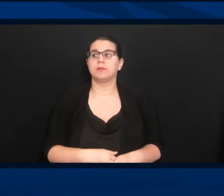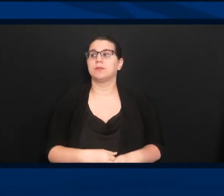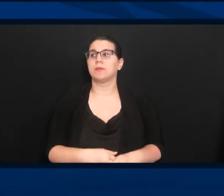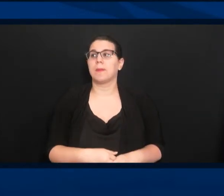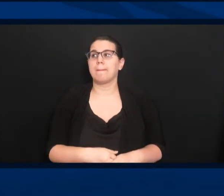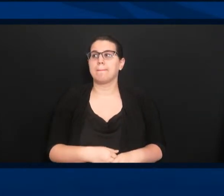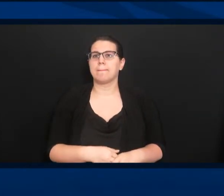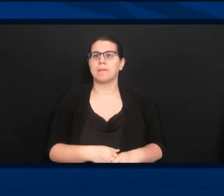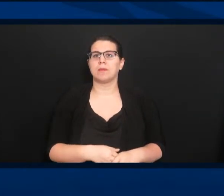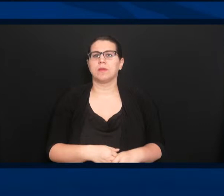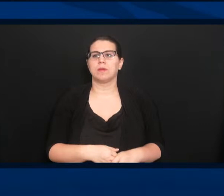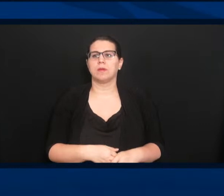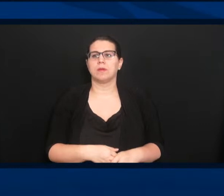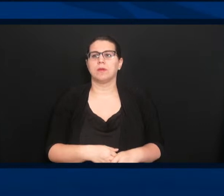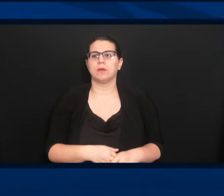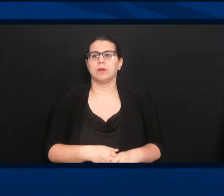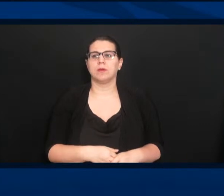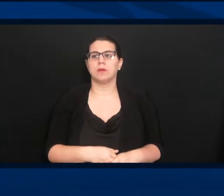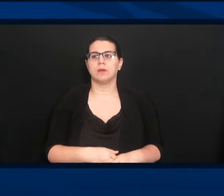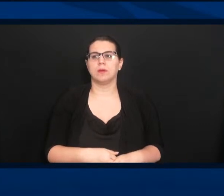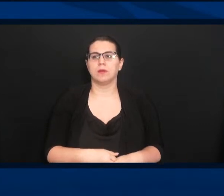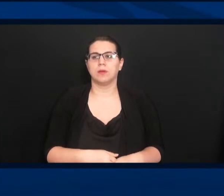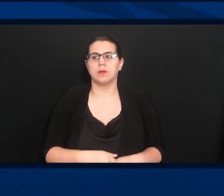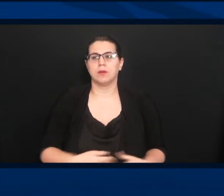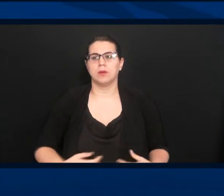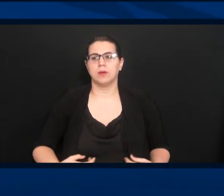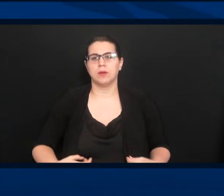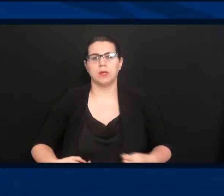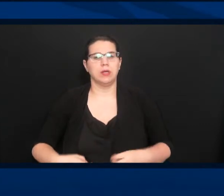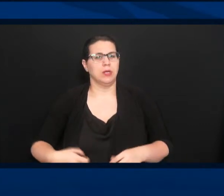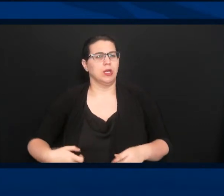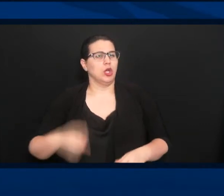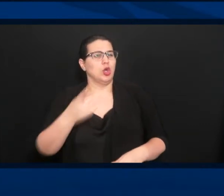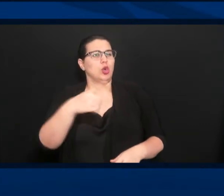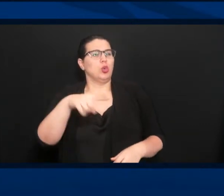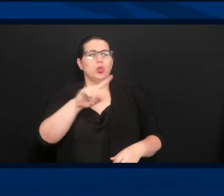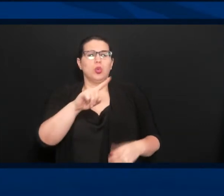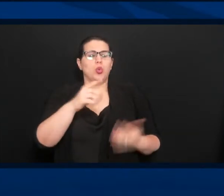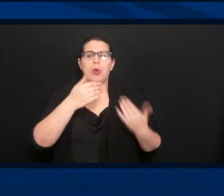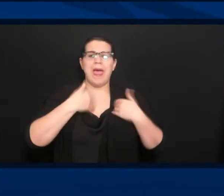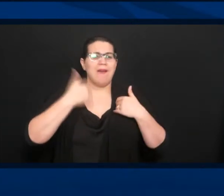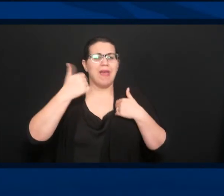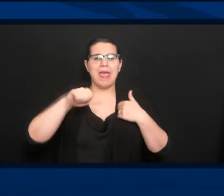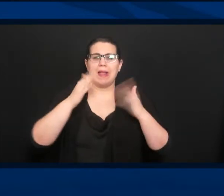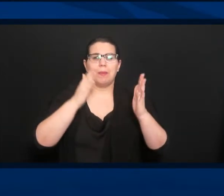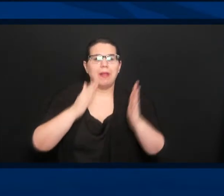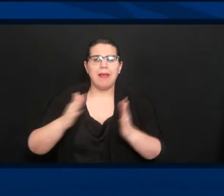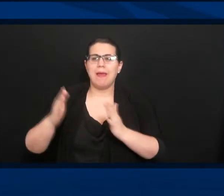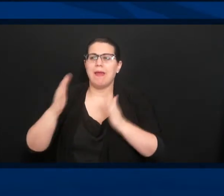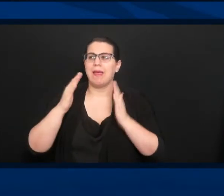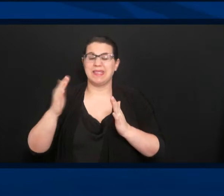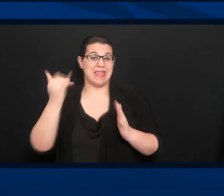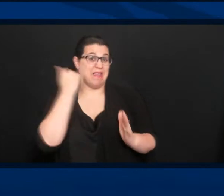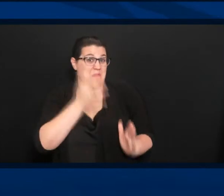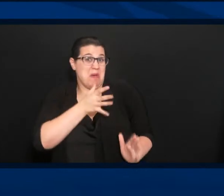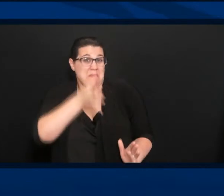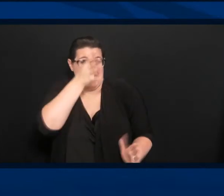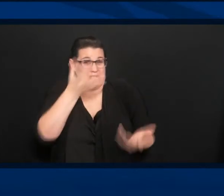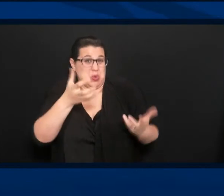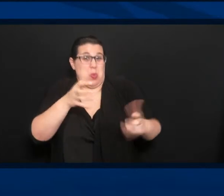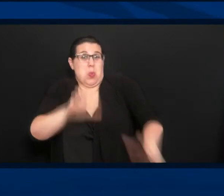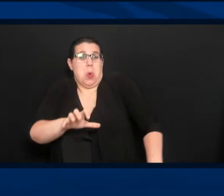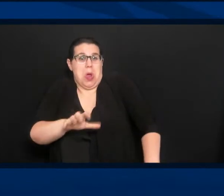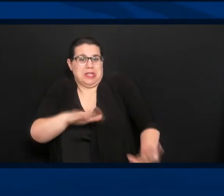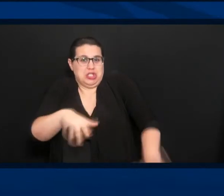any plans to address any potential hesitancy from parents or guardians who may not want to get their